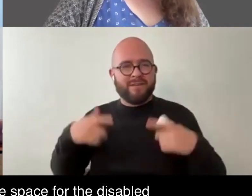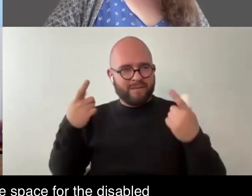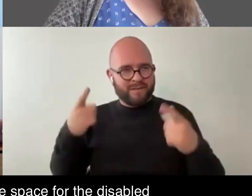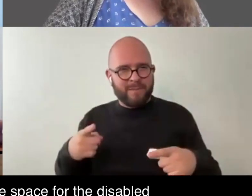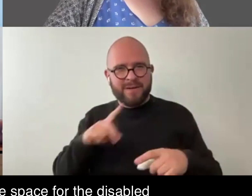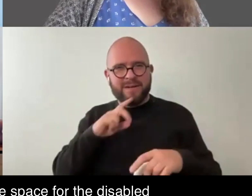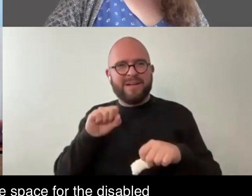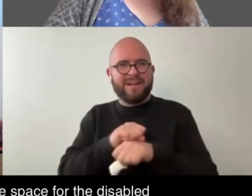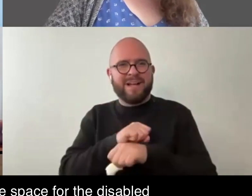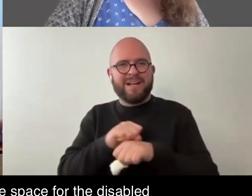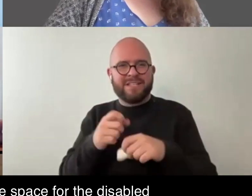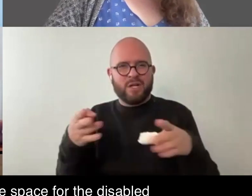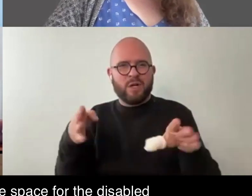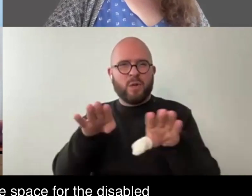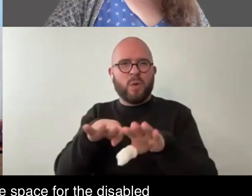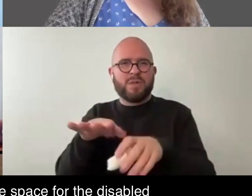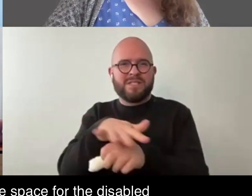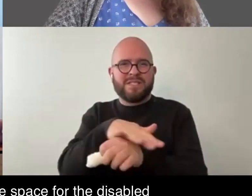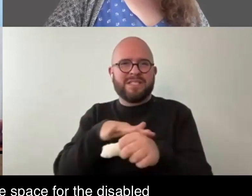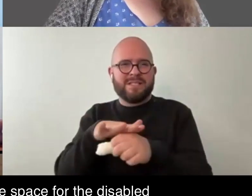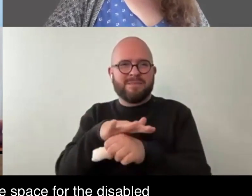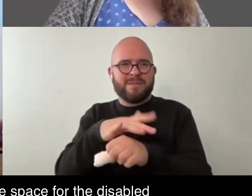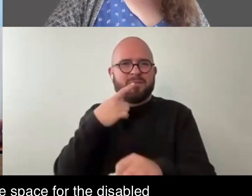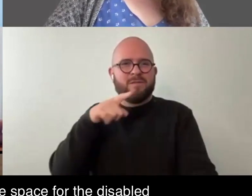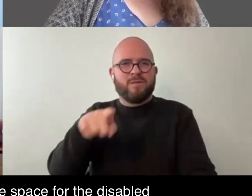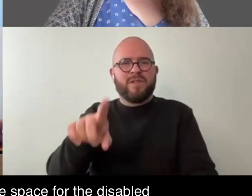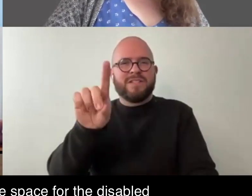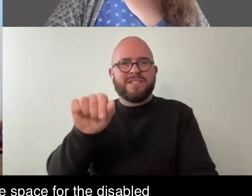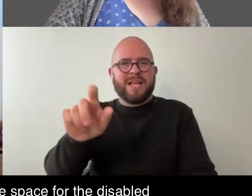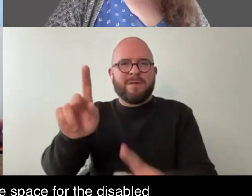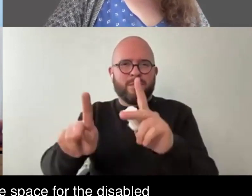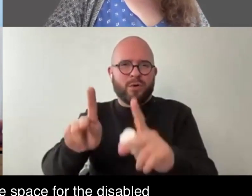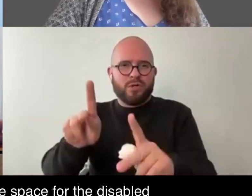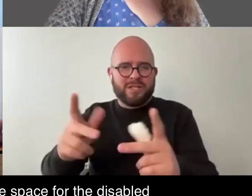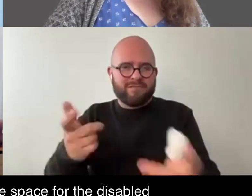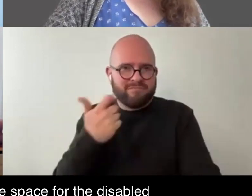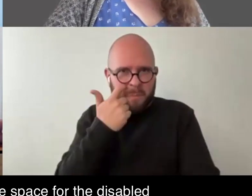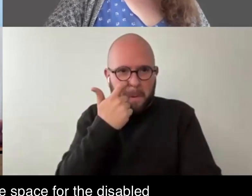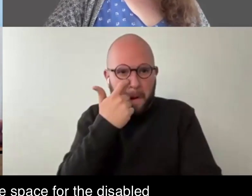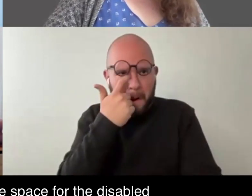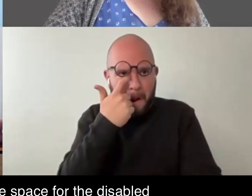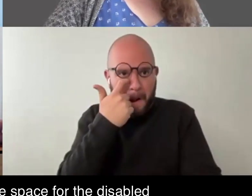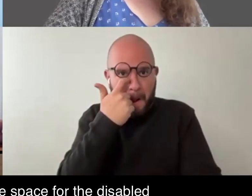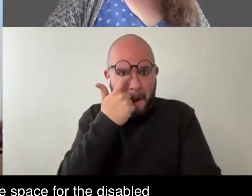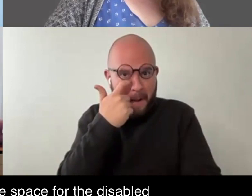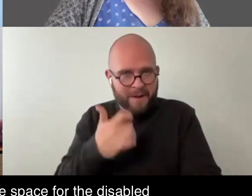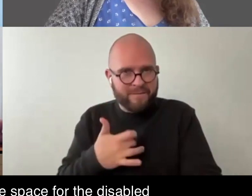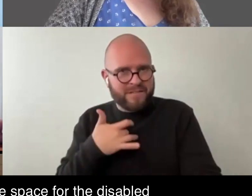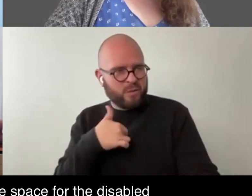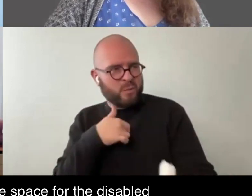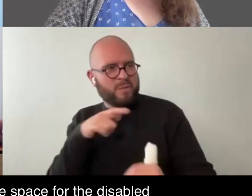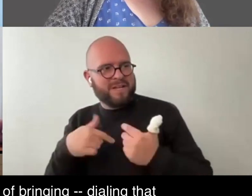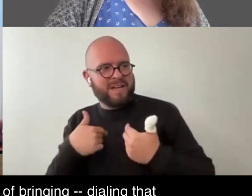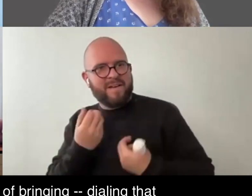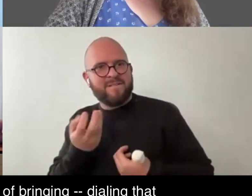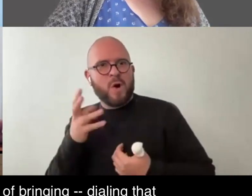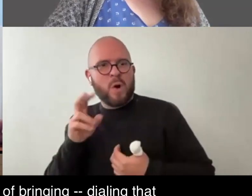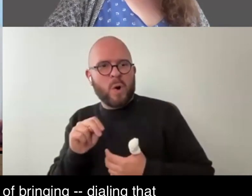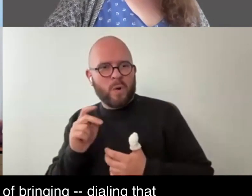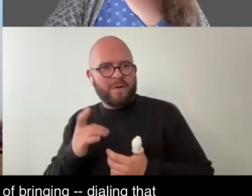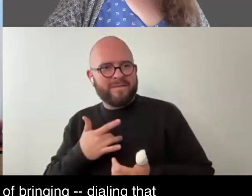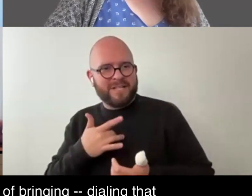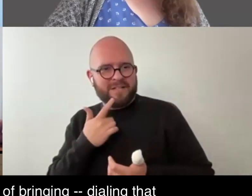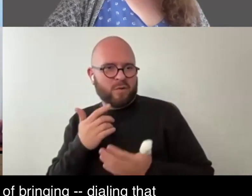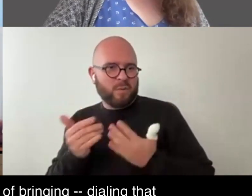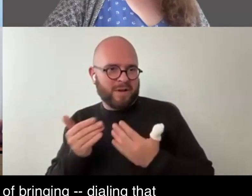closes out the space for the disabled person to like have our own feelings about whatever, right?